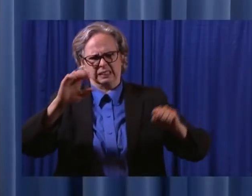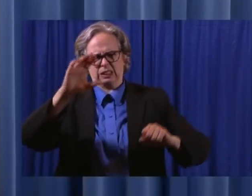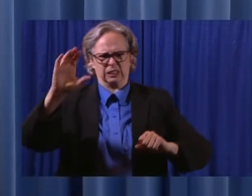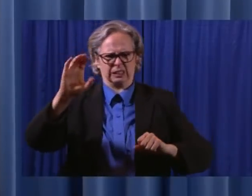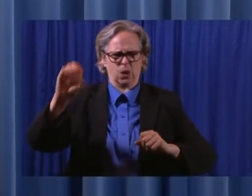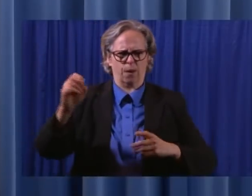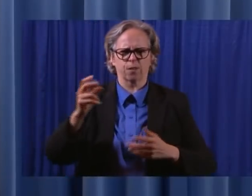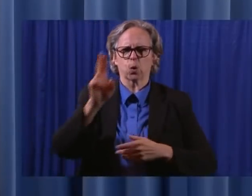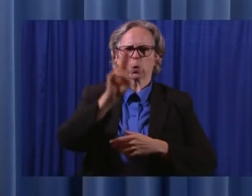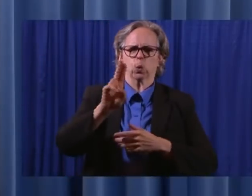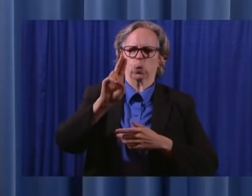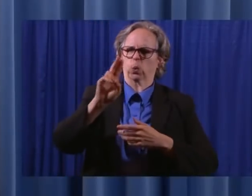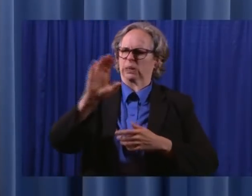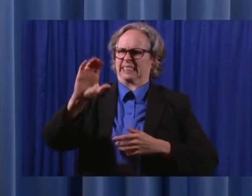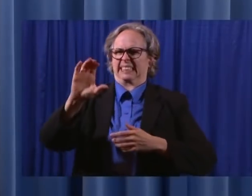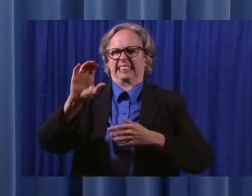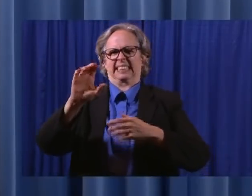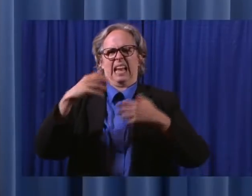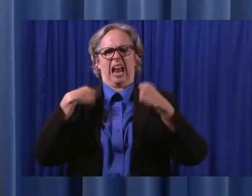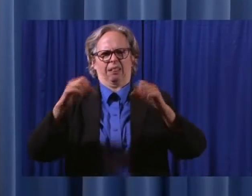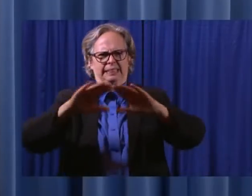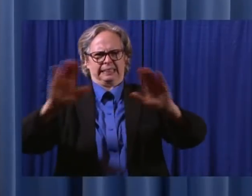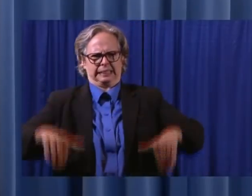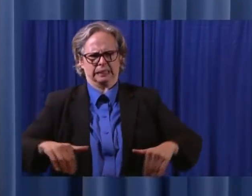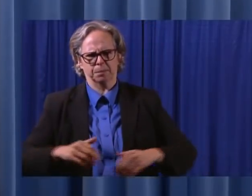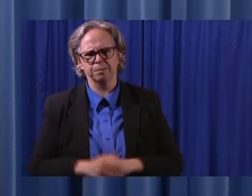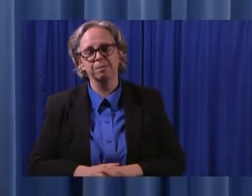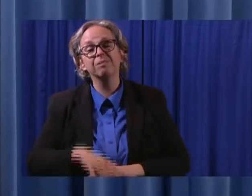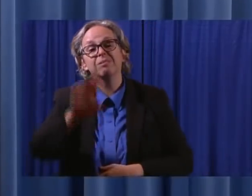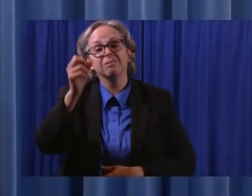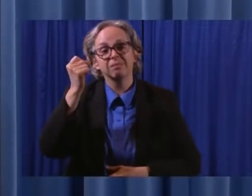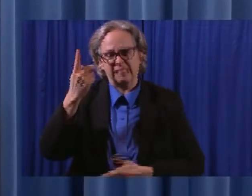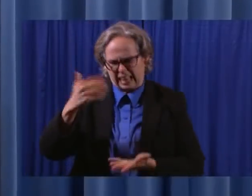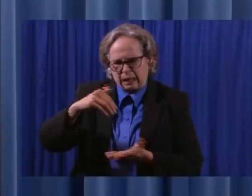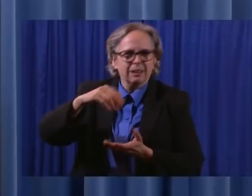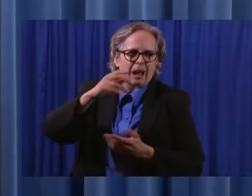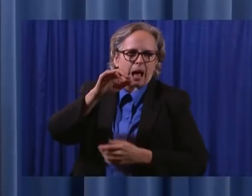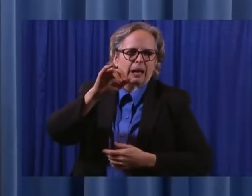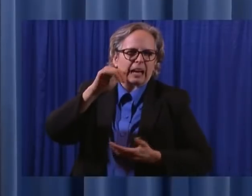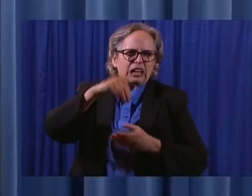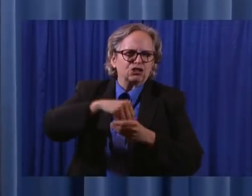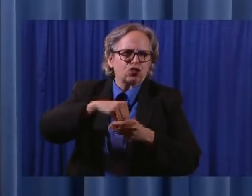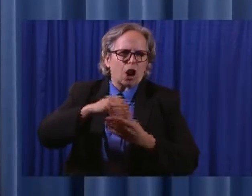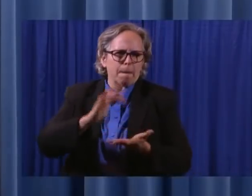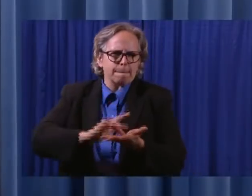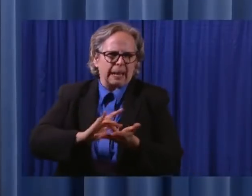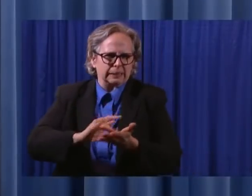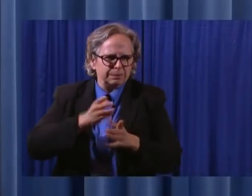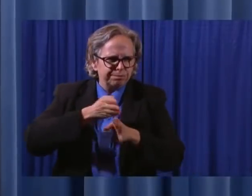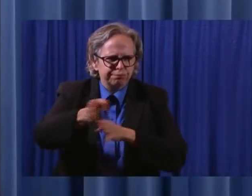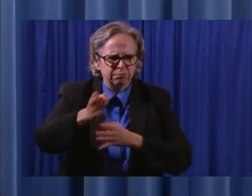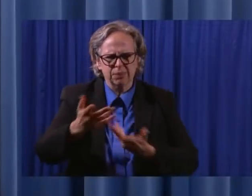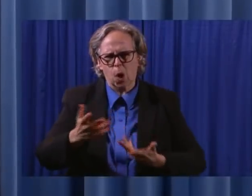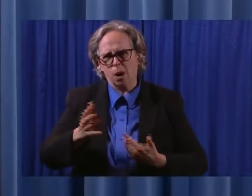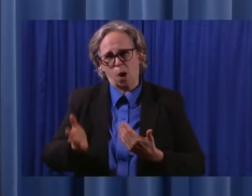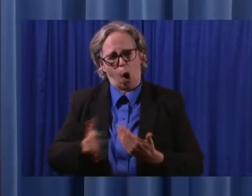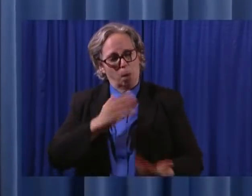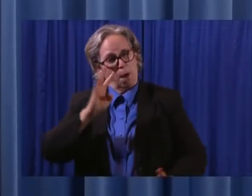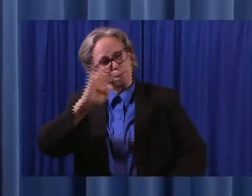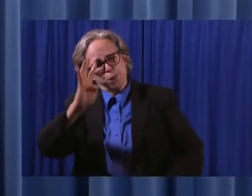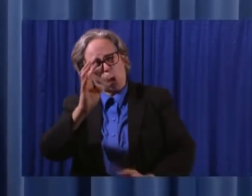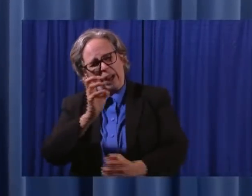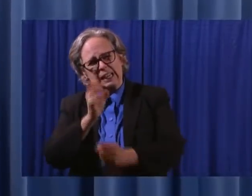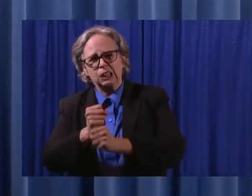Doctor is an internal medicine physician with almost 40 years in healthcare, including working in Kentucky, Wisconsin, Pennsylvania, Minnesota, and